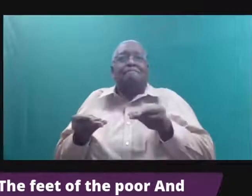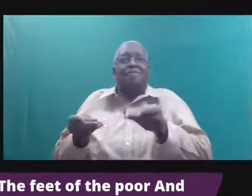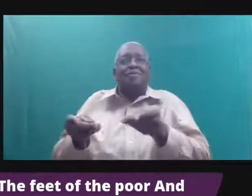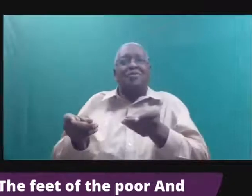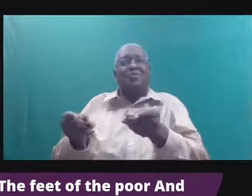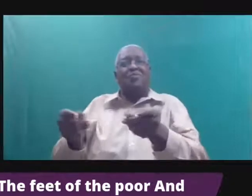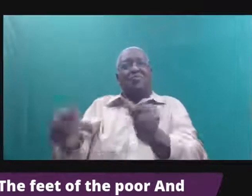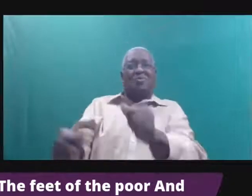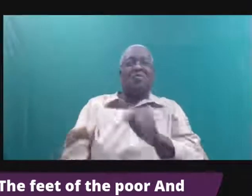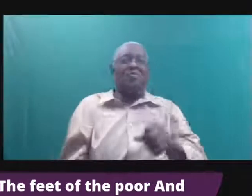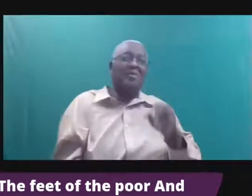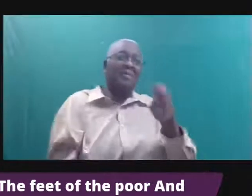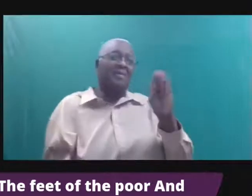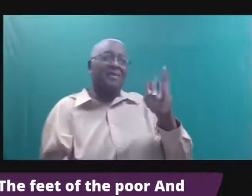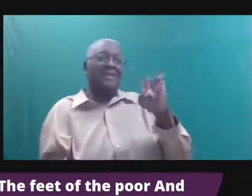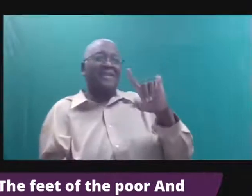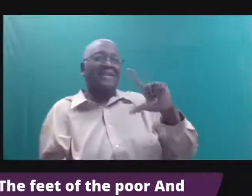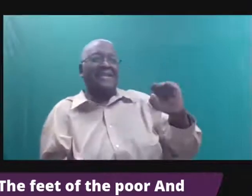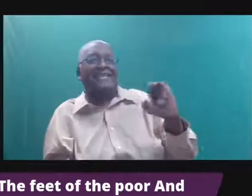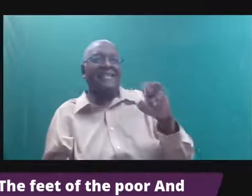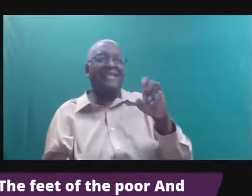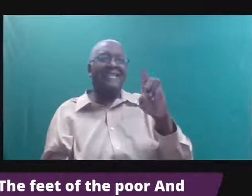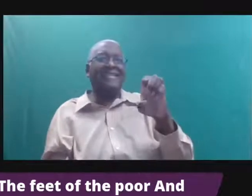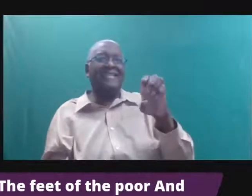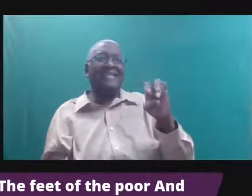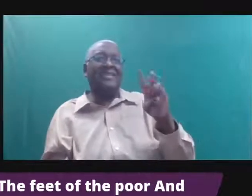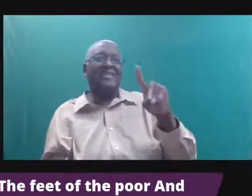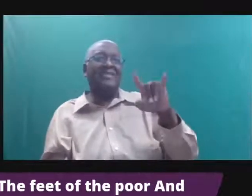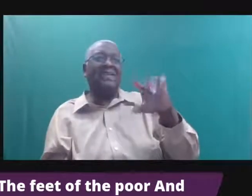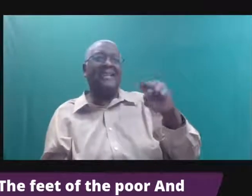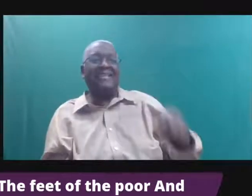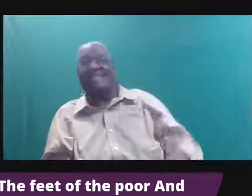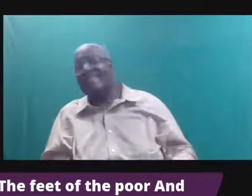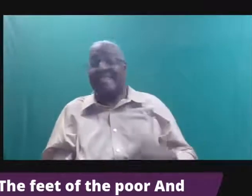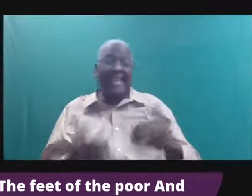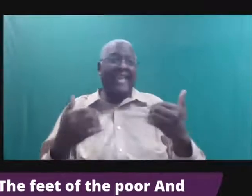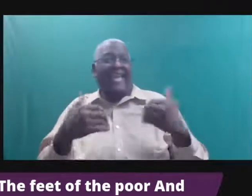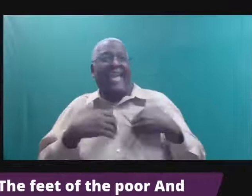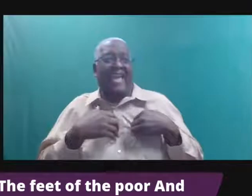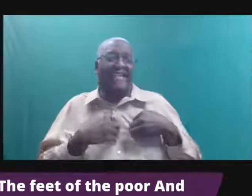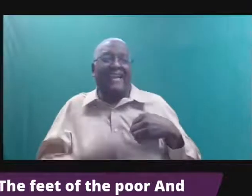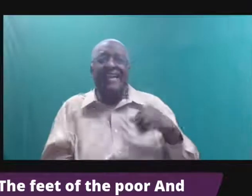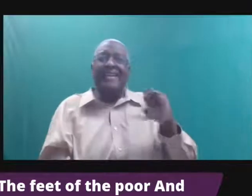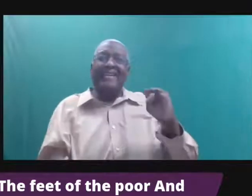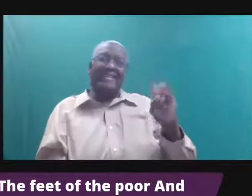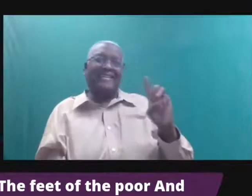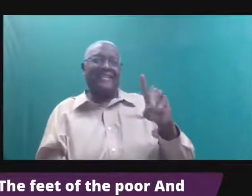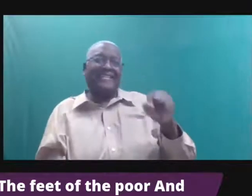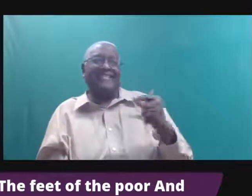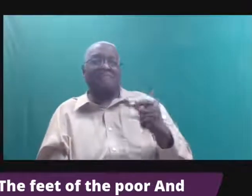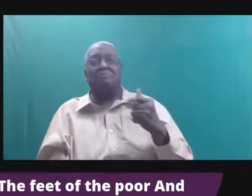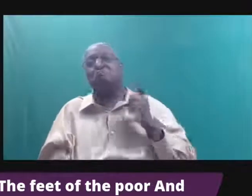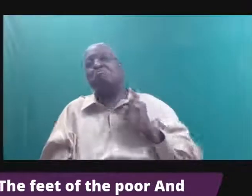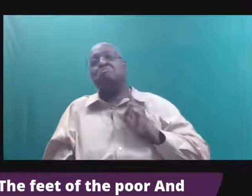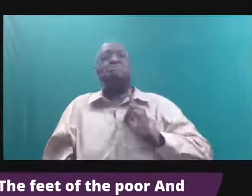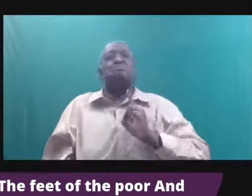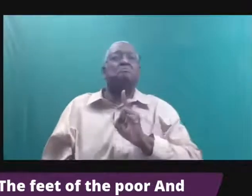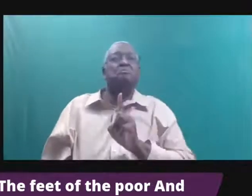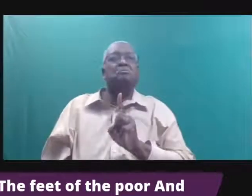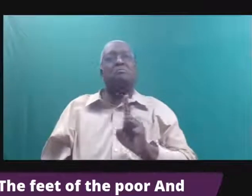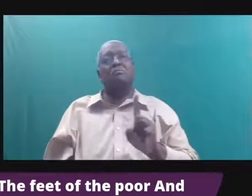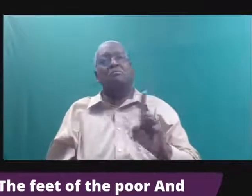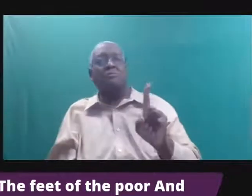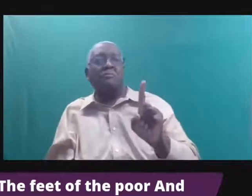D. Williams strolls. He had a swag to him walking in the storm. And God gives